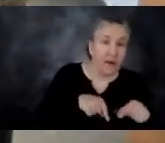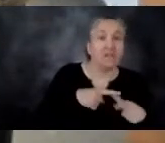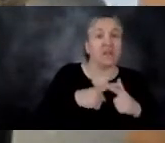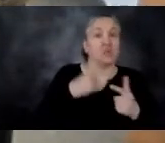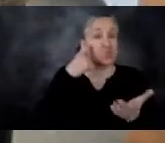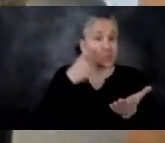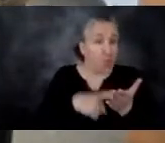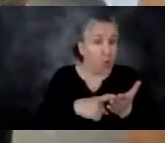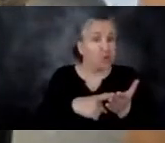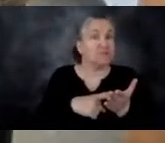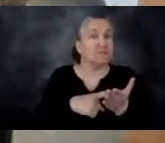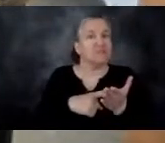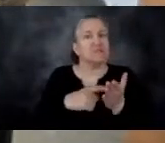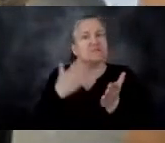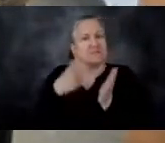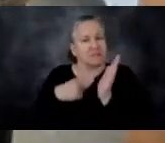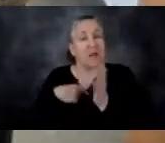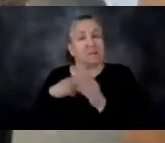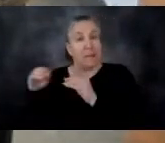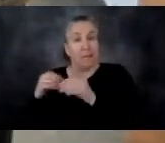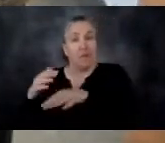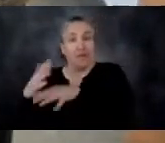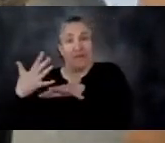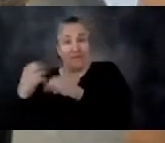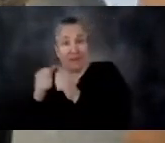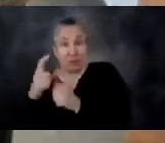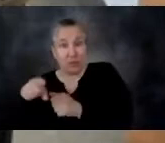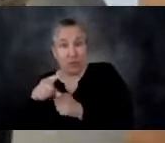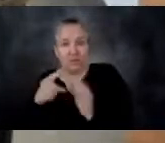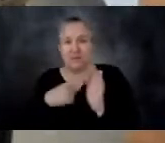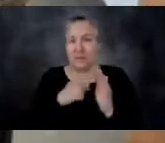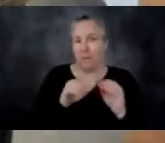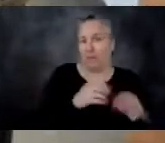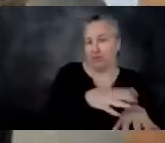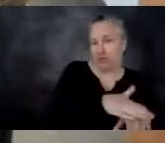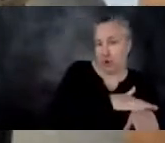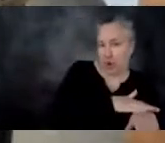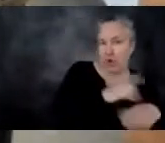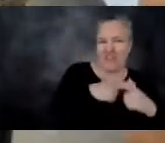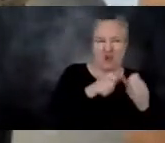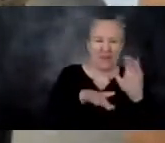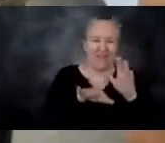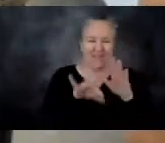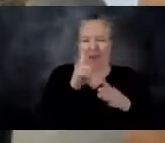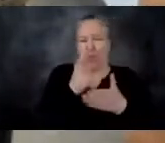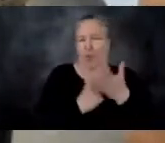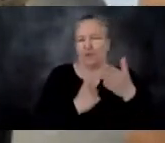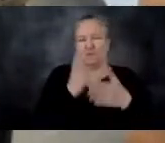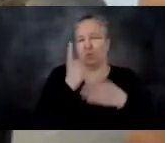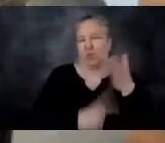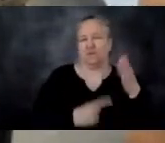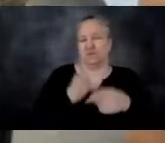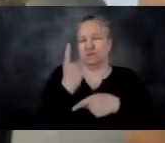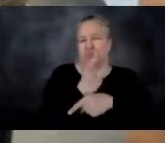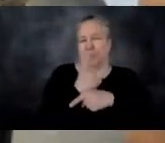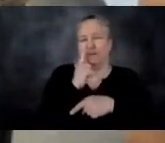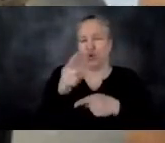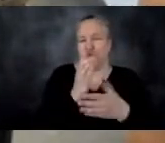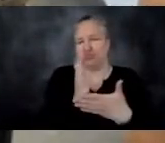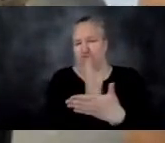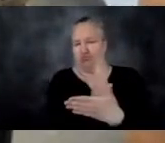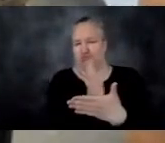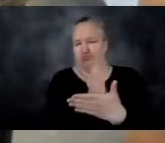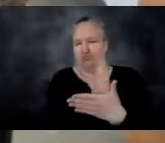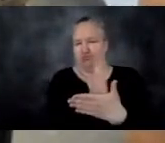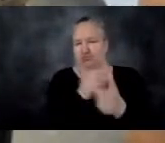moved a little faster or moved a little slower or adjusted things, you can find the right tempo for you. So we're going to take the last portion of time and